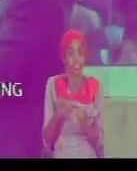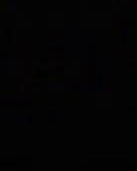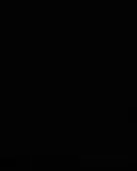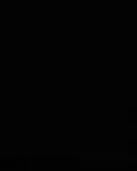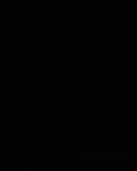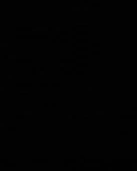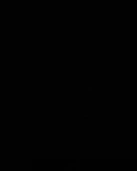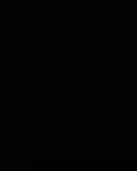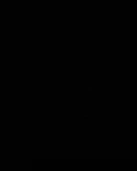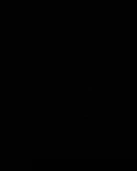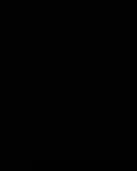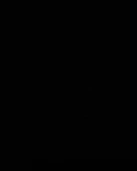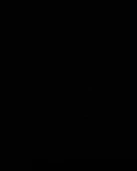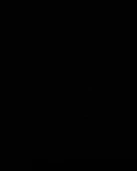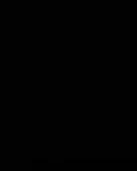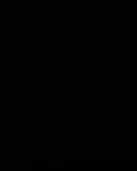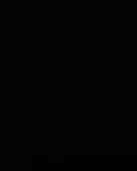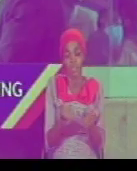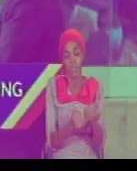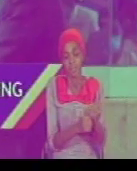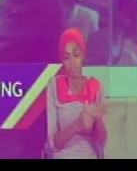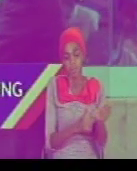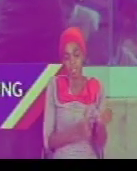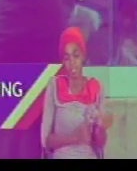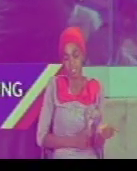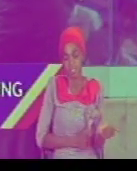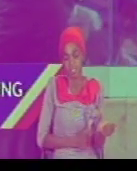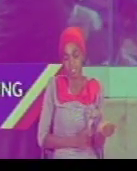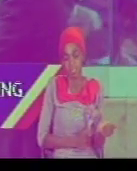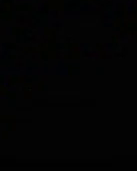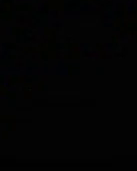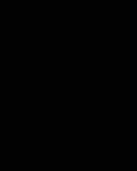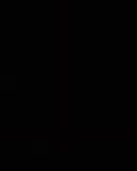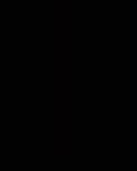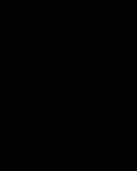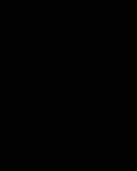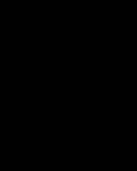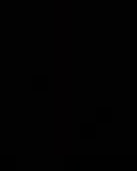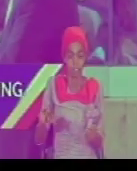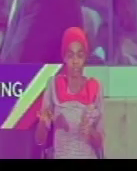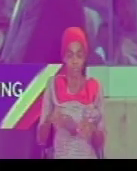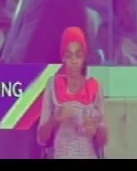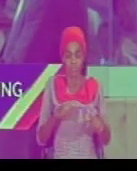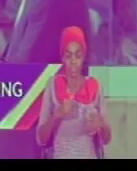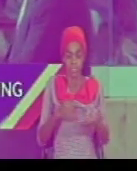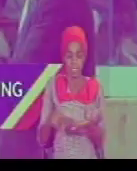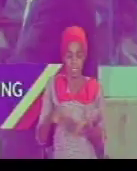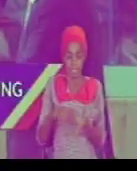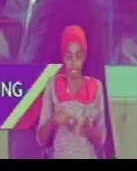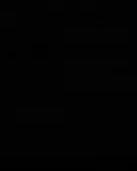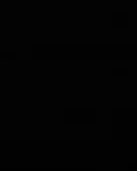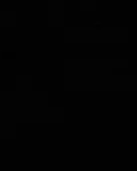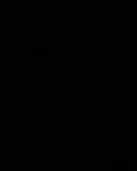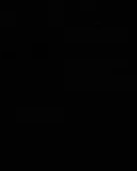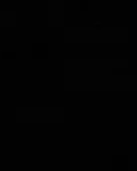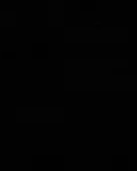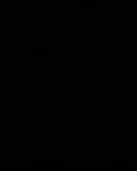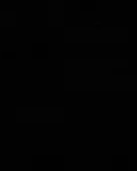business and backslide, dancing for pleasure. If you look